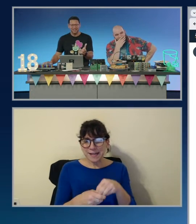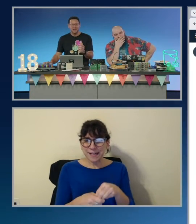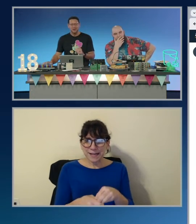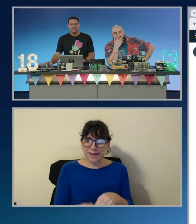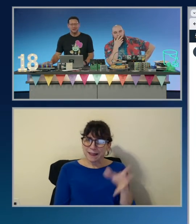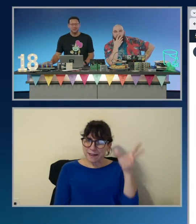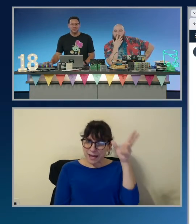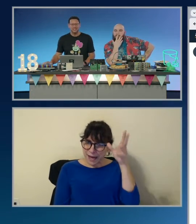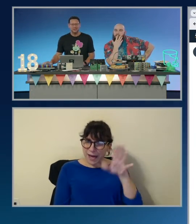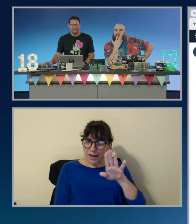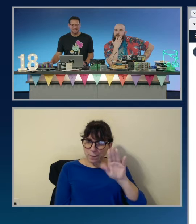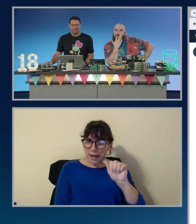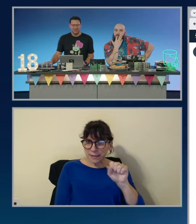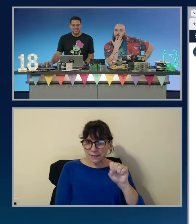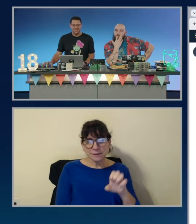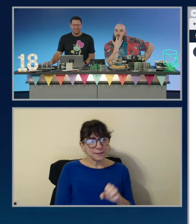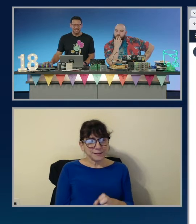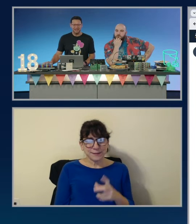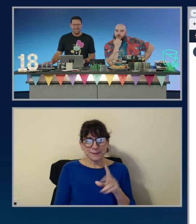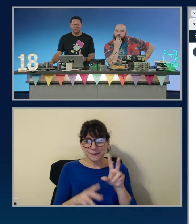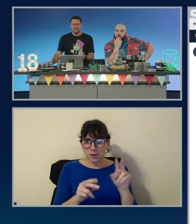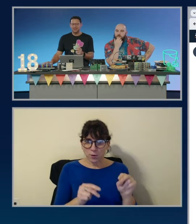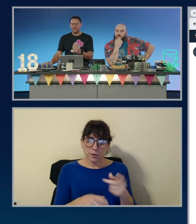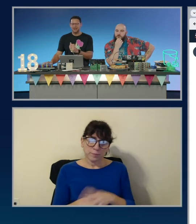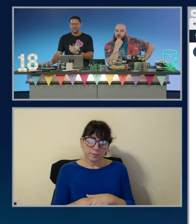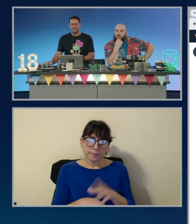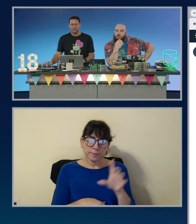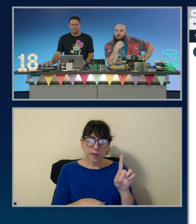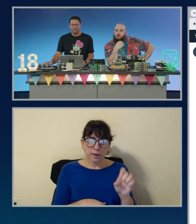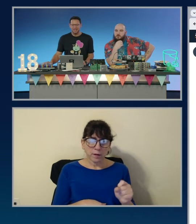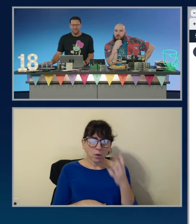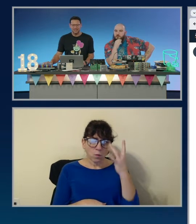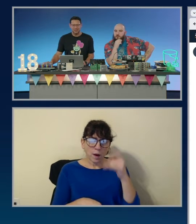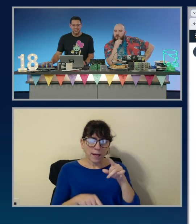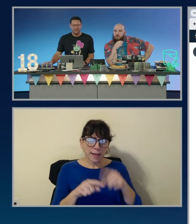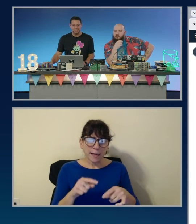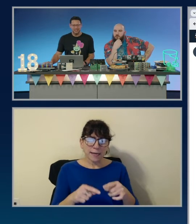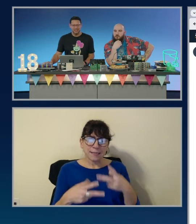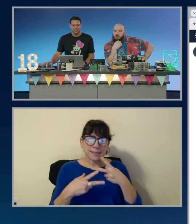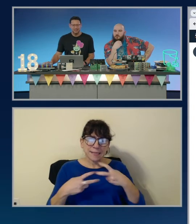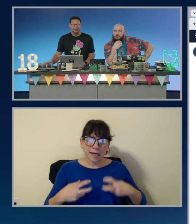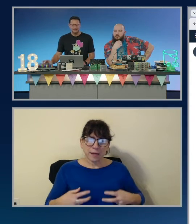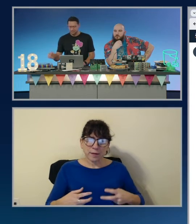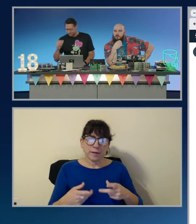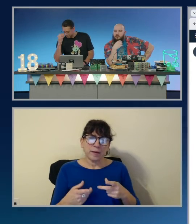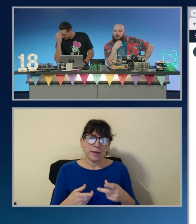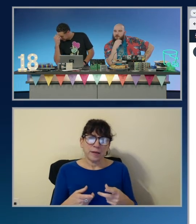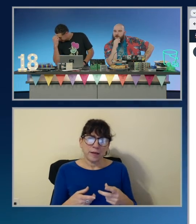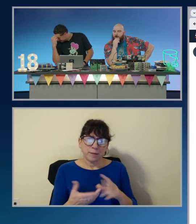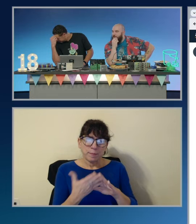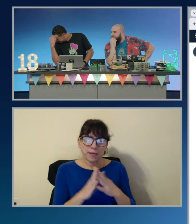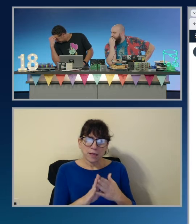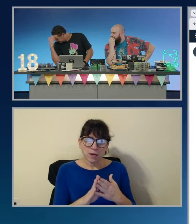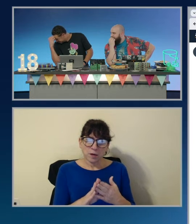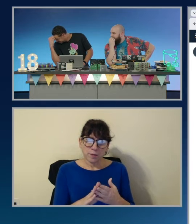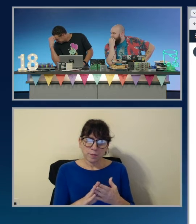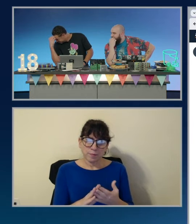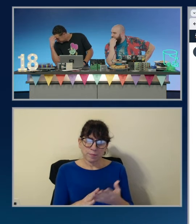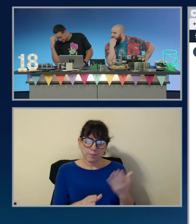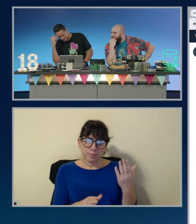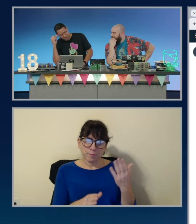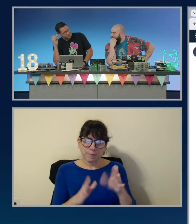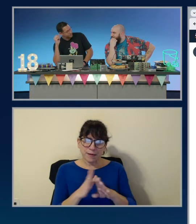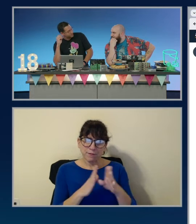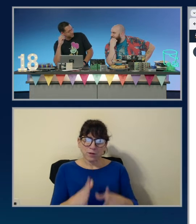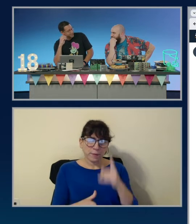All right, so let's see what this says. Why can't a skeleton ever be a front-end developer? Because they don't have the guts. I don't know